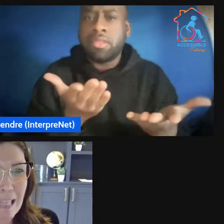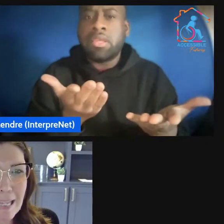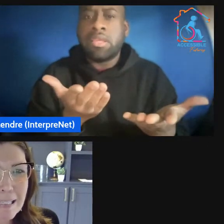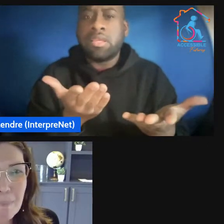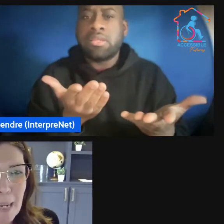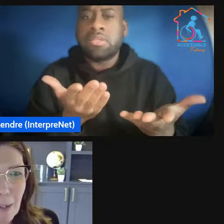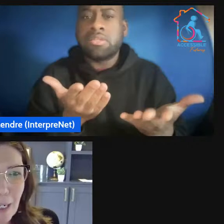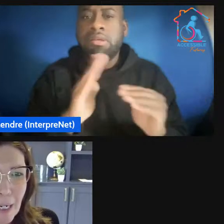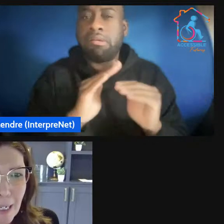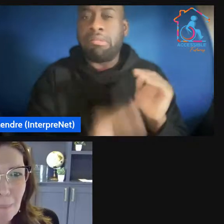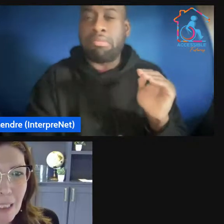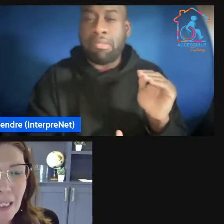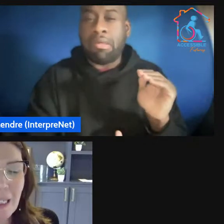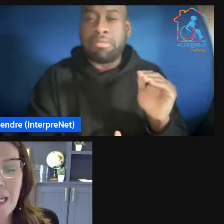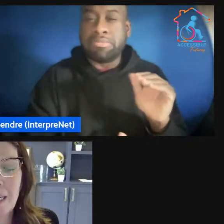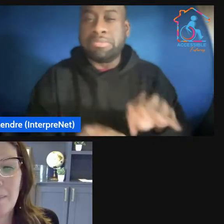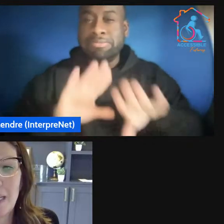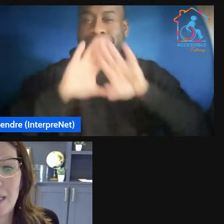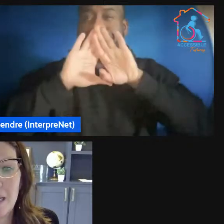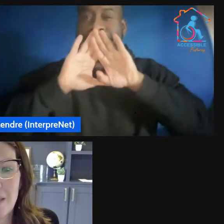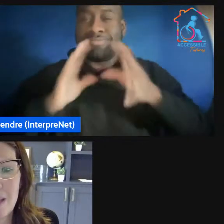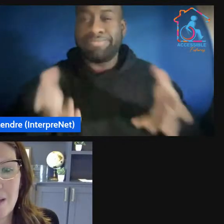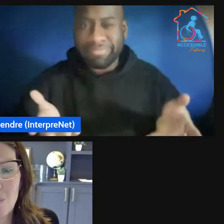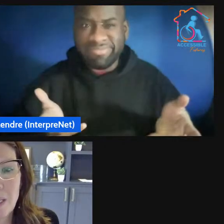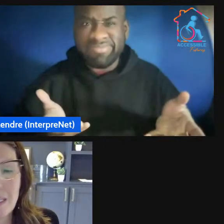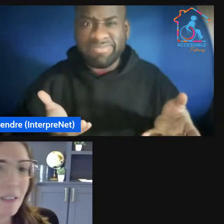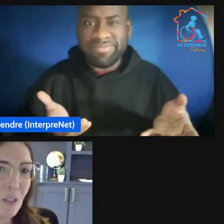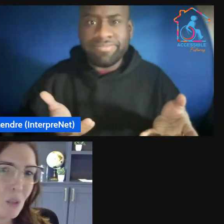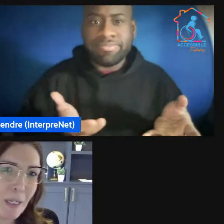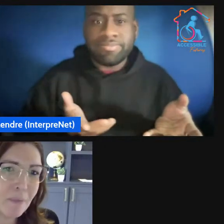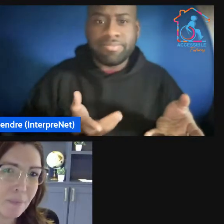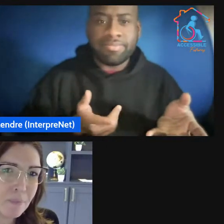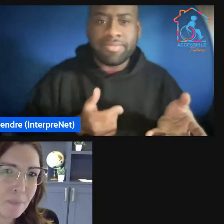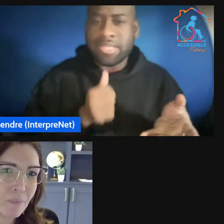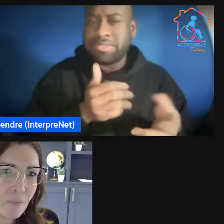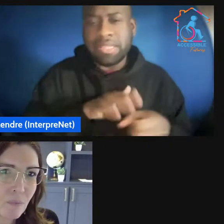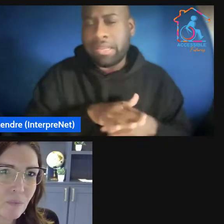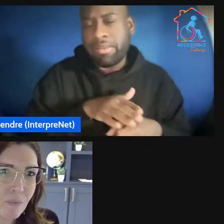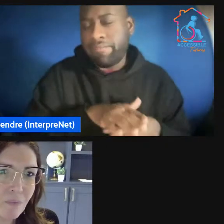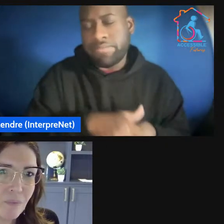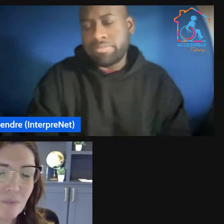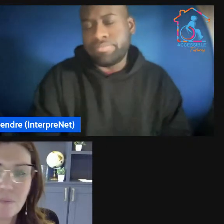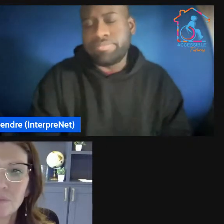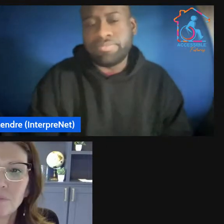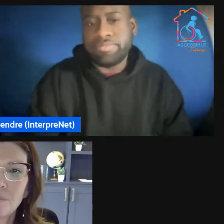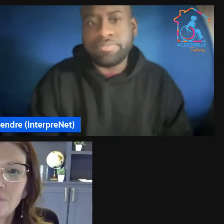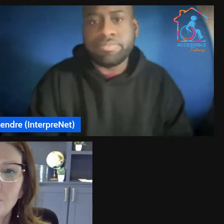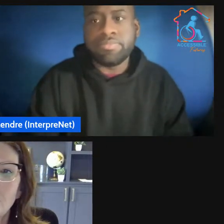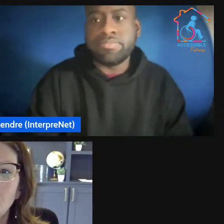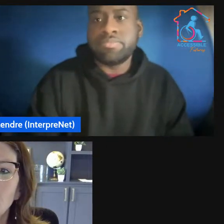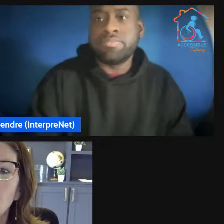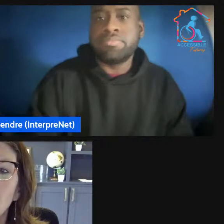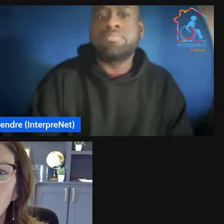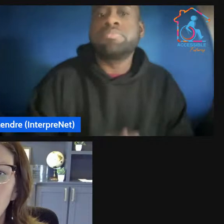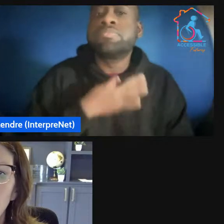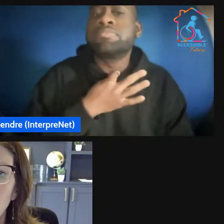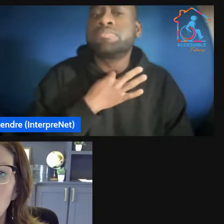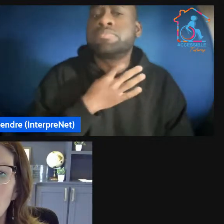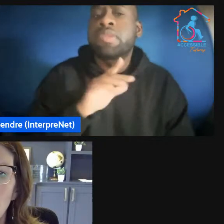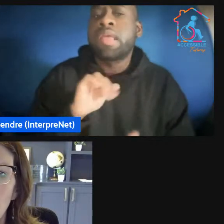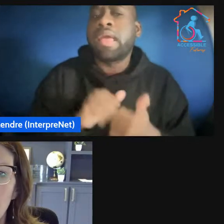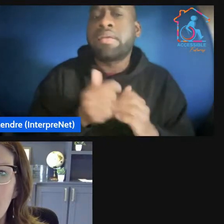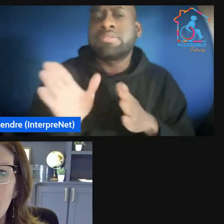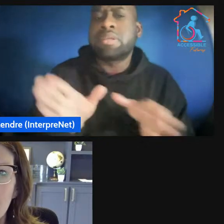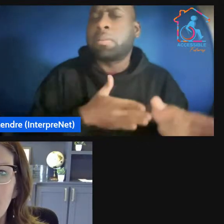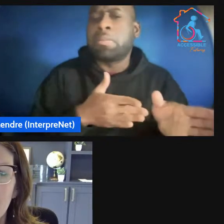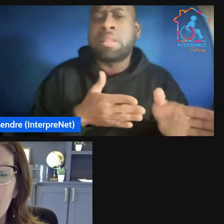slightly less barrier impeding. And it really doesn't do enough. Yeah. So how do you, as a planner, as